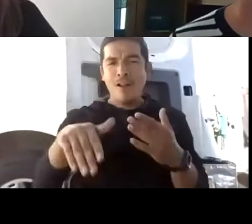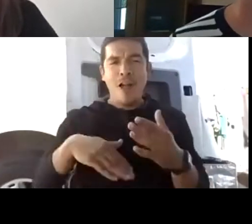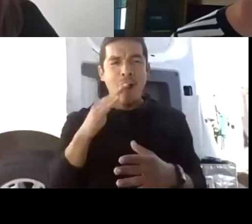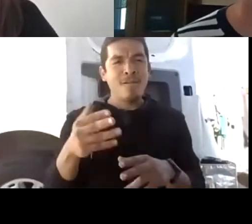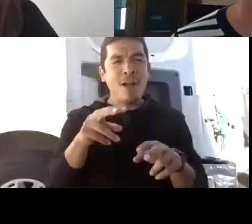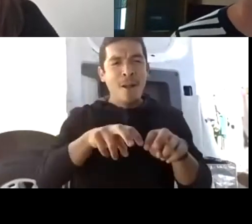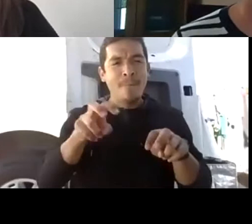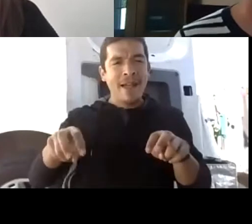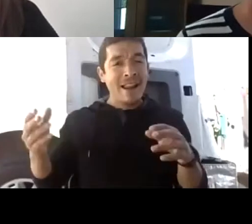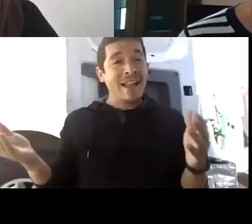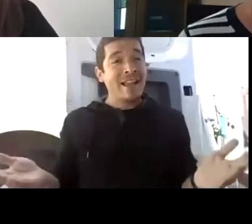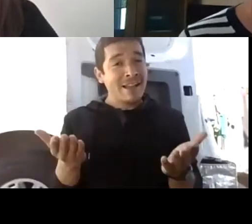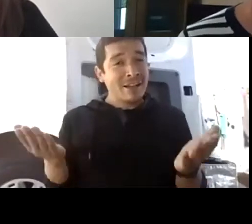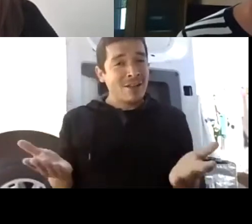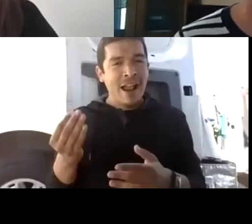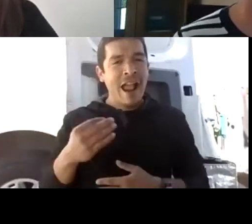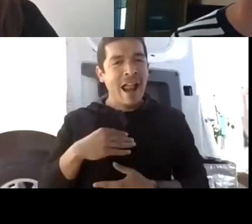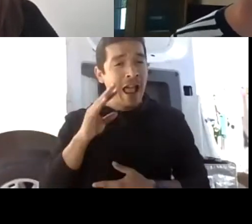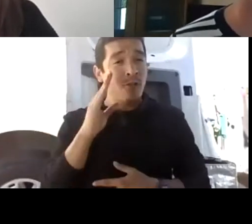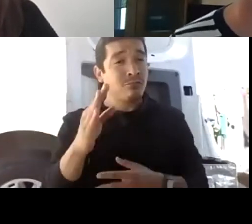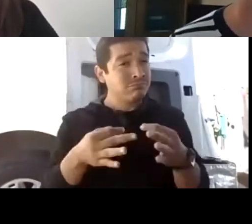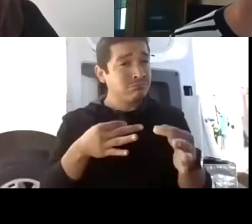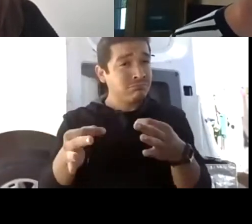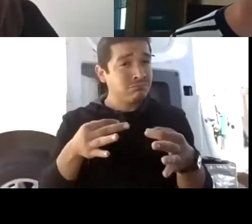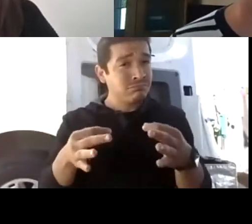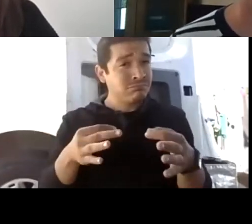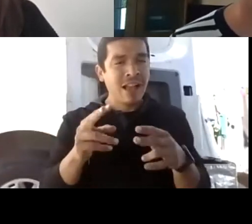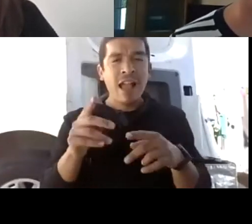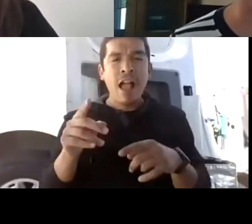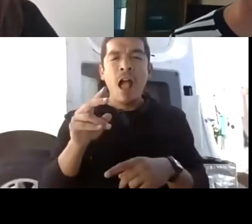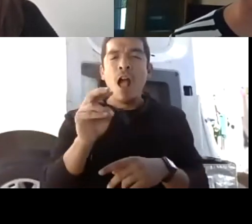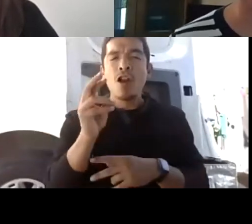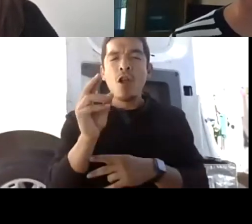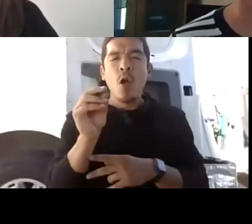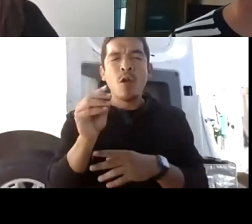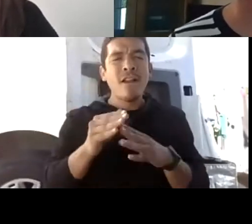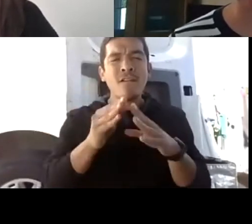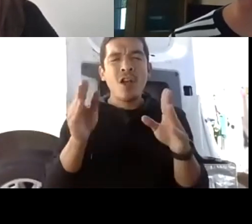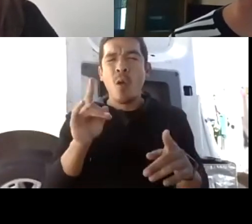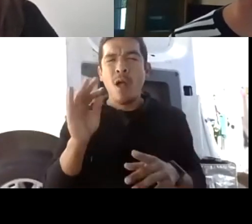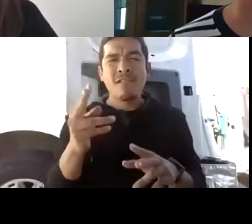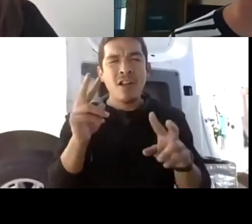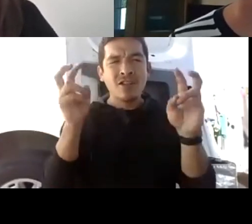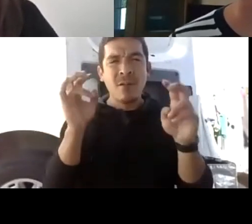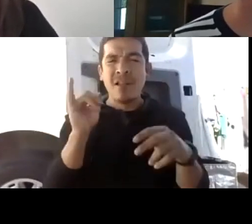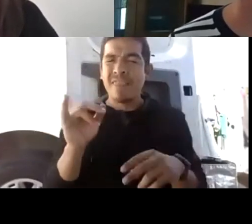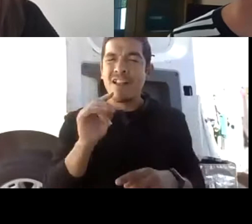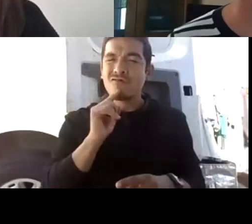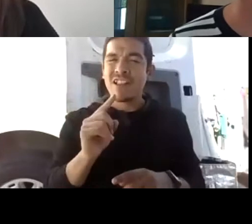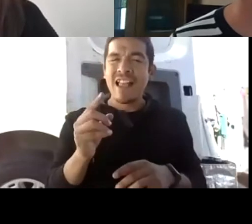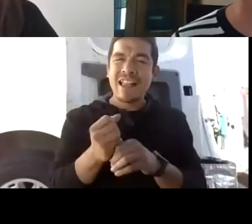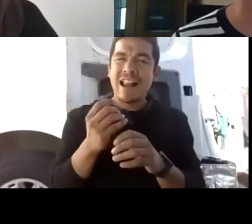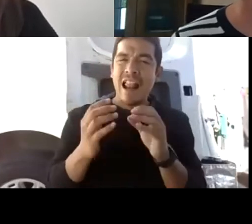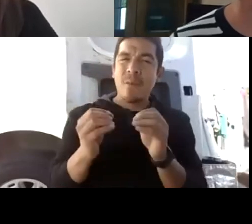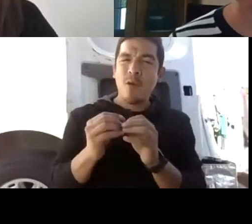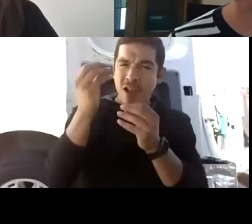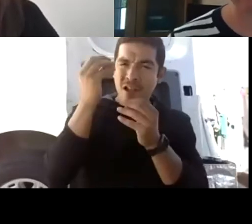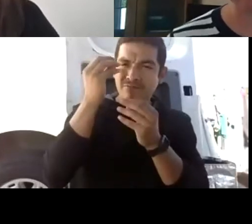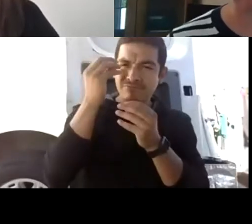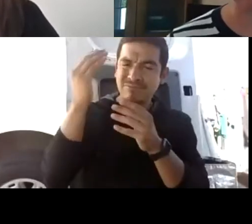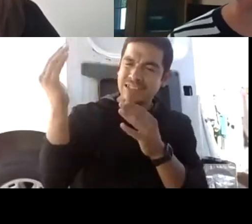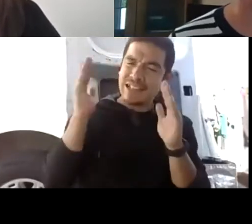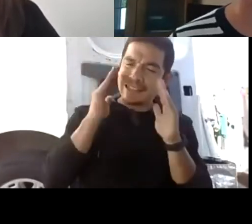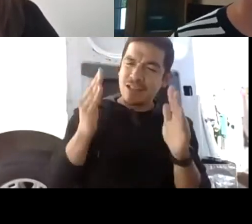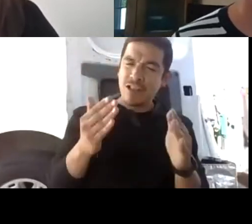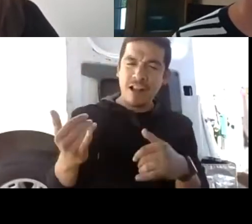panelists here. And I will say, neurodiversity is one of those topics which is getting a lot more attention these days. People